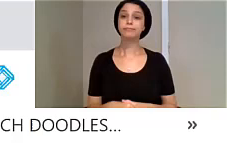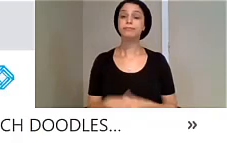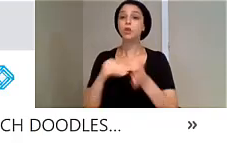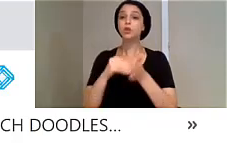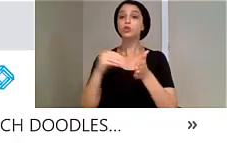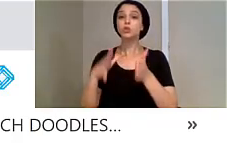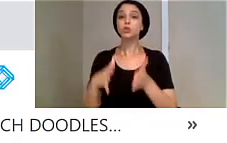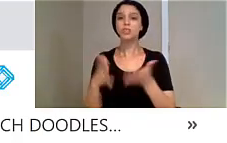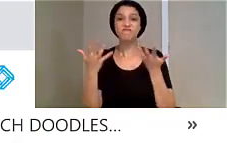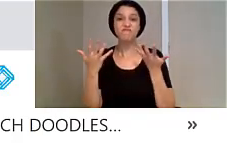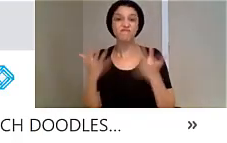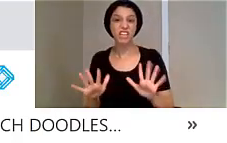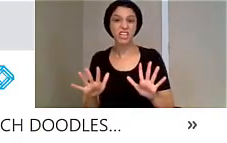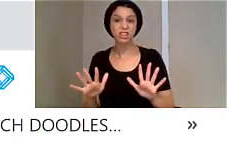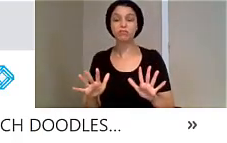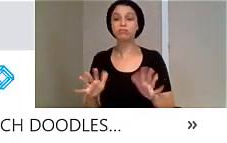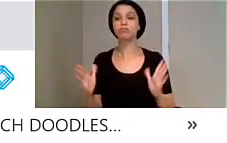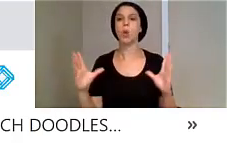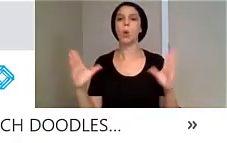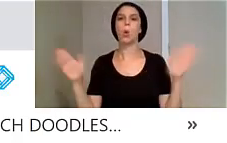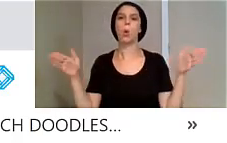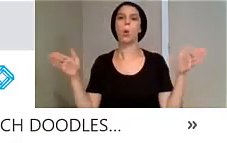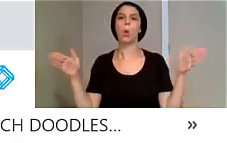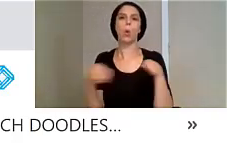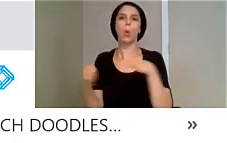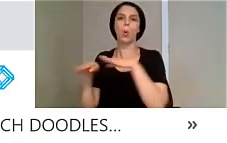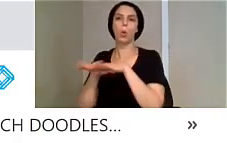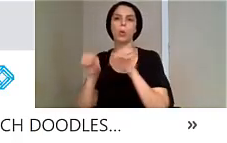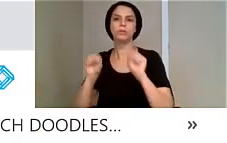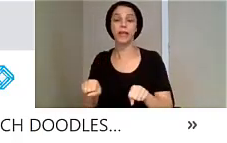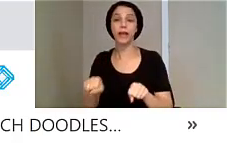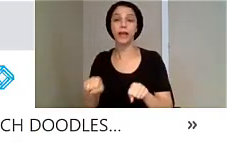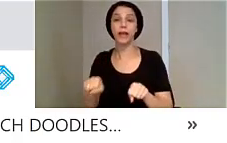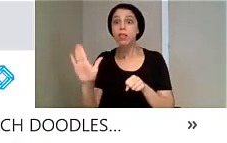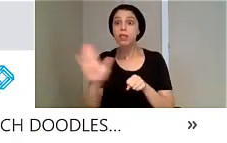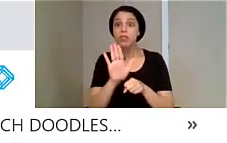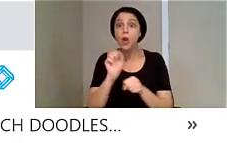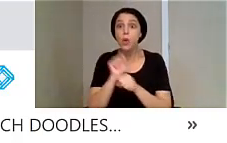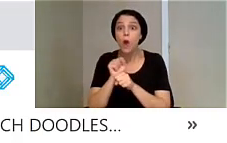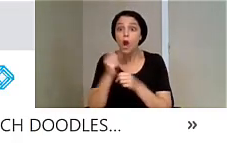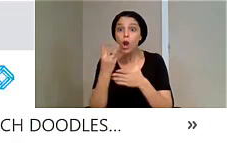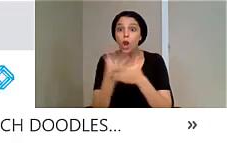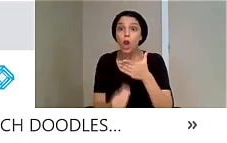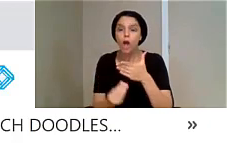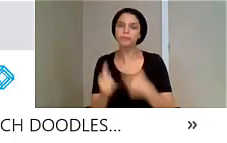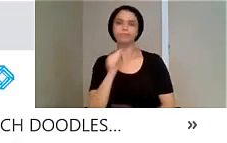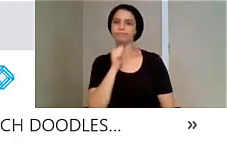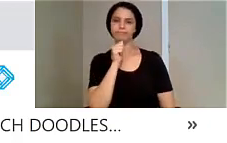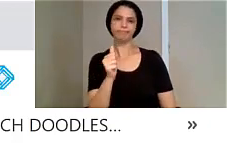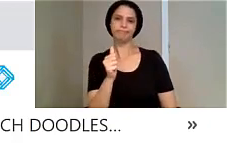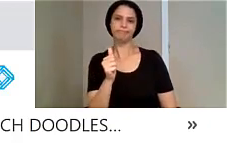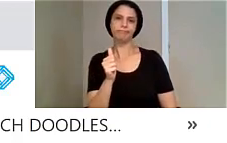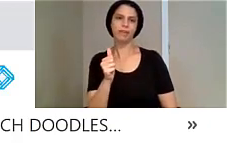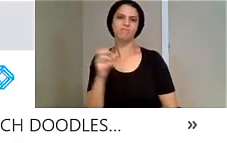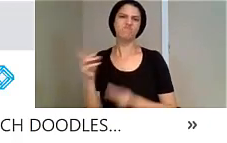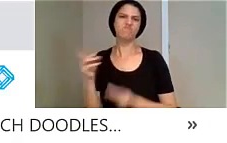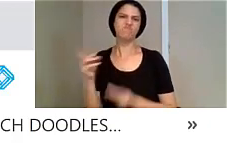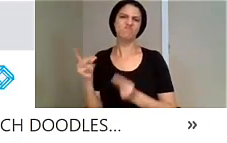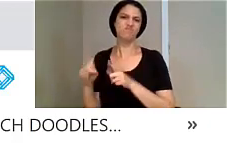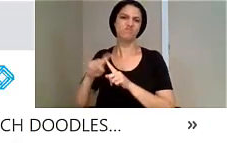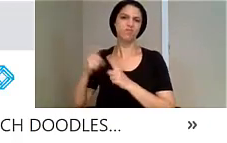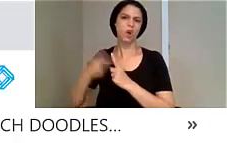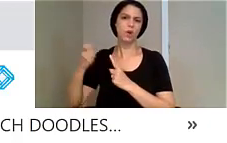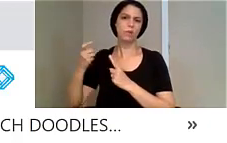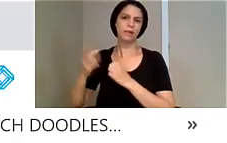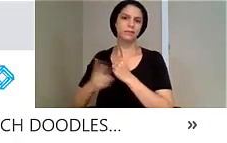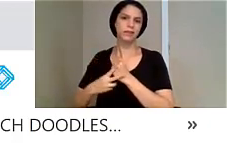ahead and close the window for it. They're not going to be losing anything. I'm still in this window that I had available when I opened up